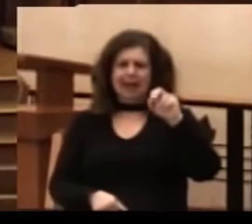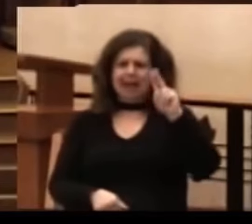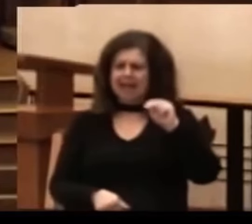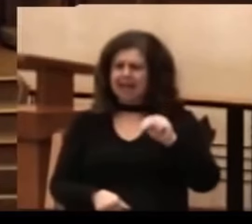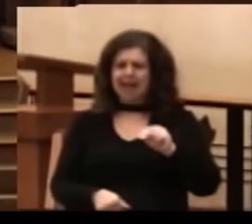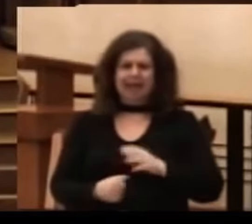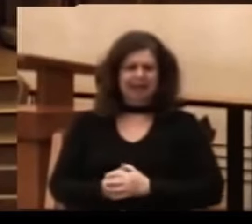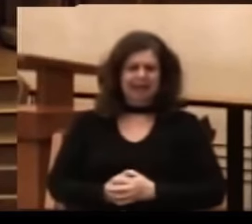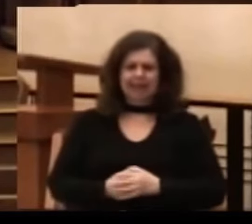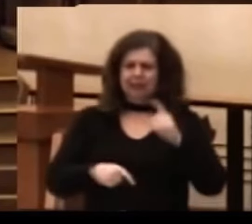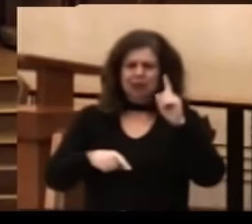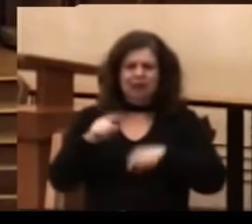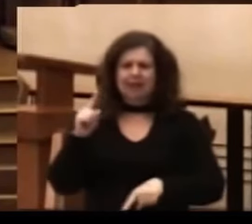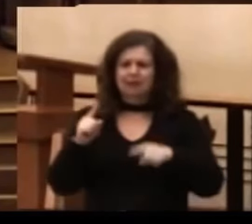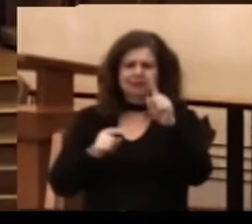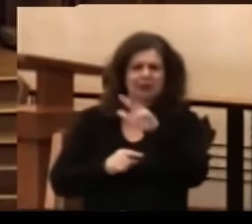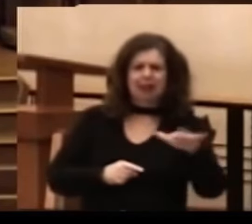just seh.